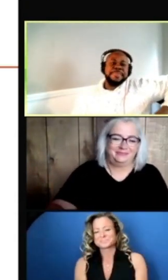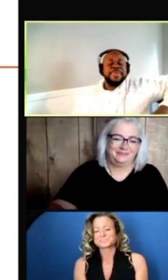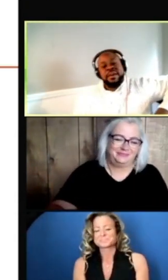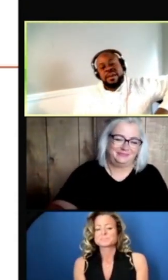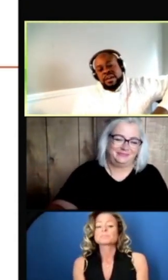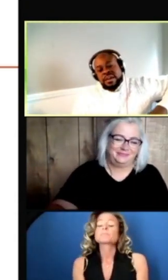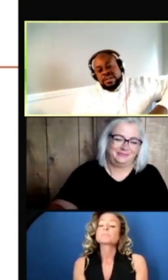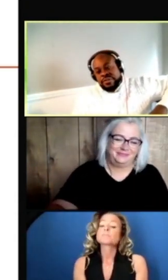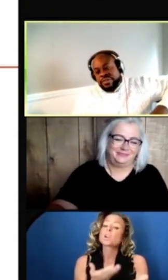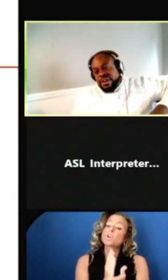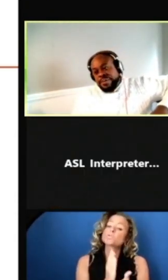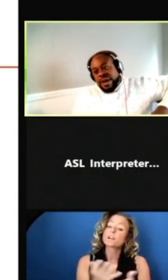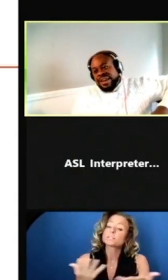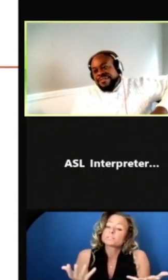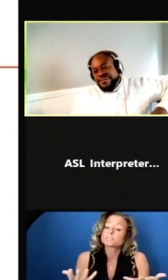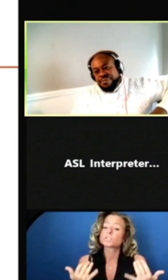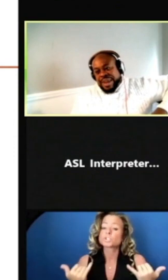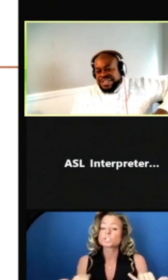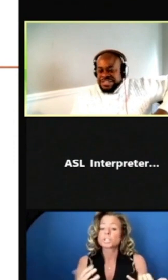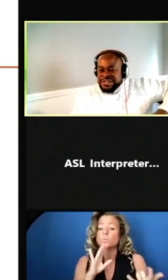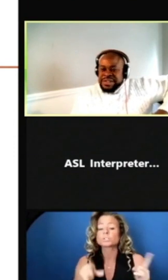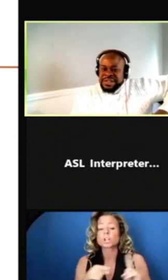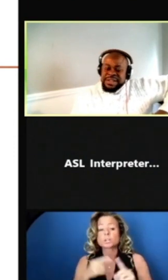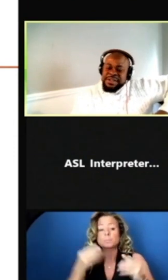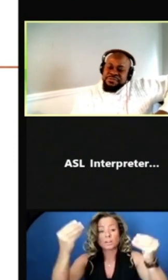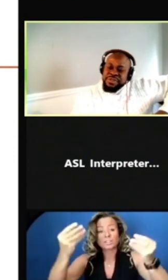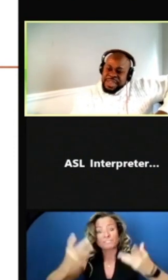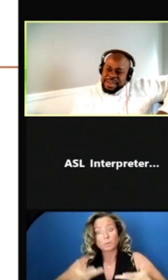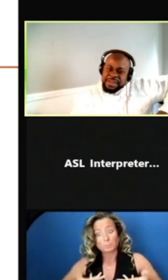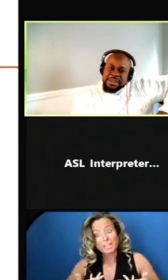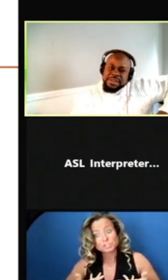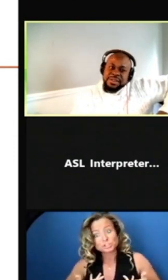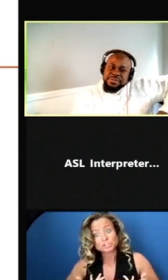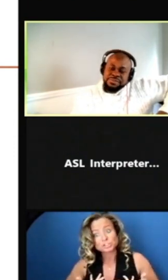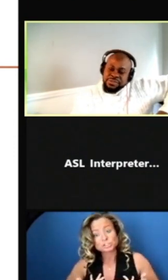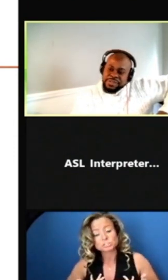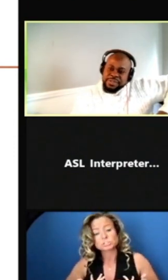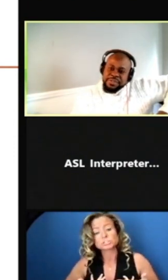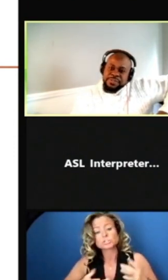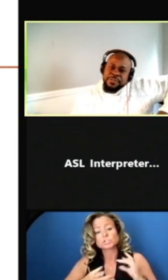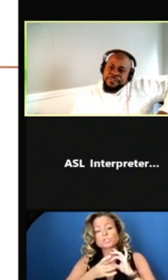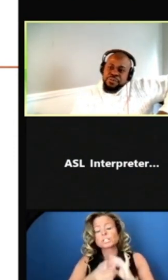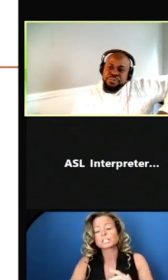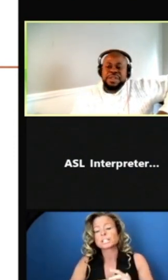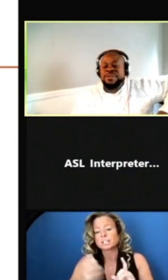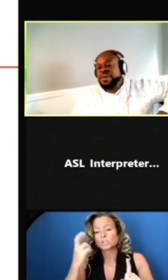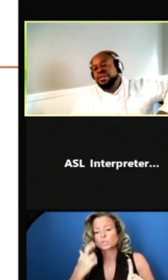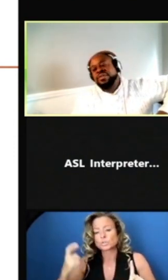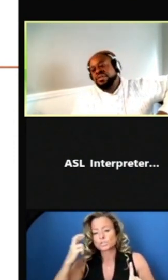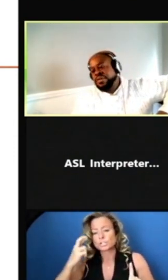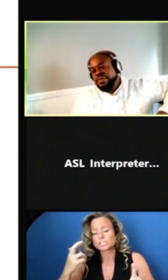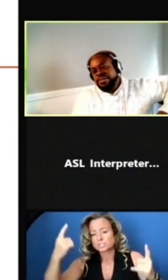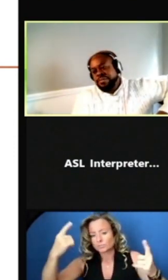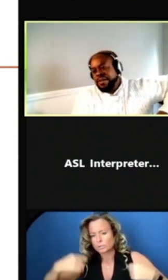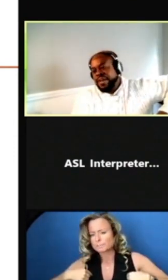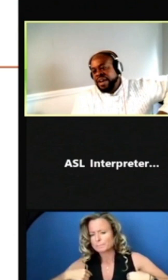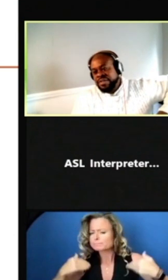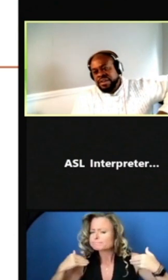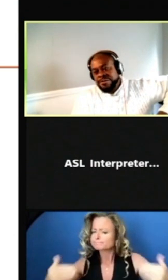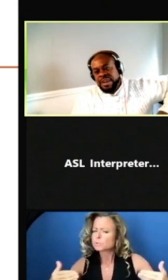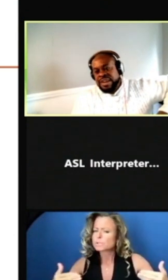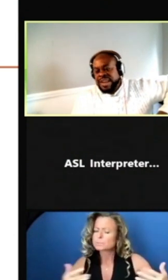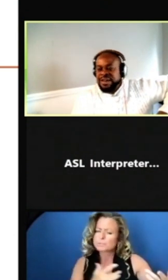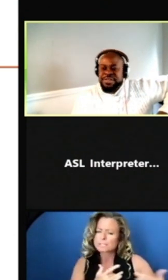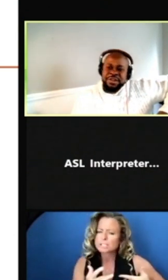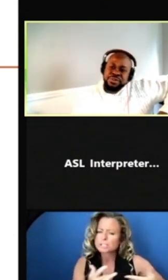All right. So we talked about information related reasons for me to be concerned about